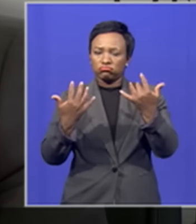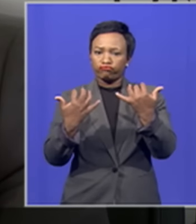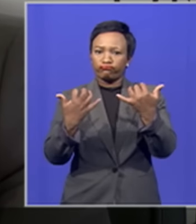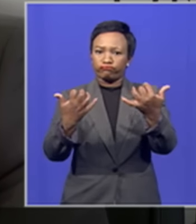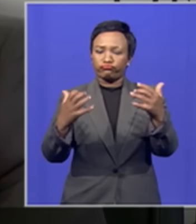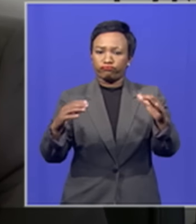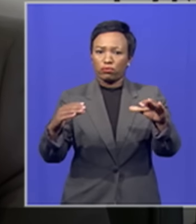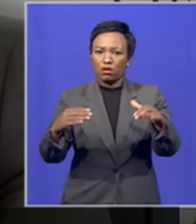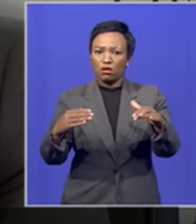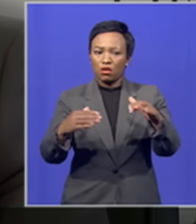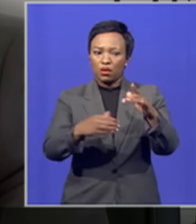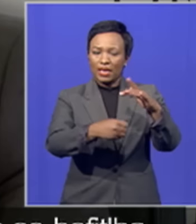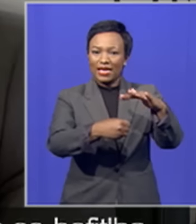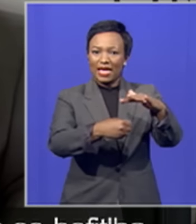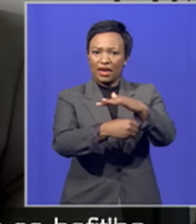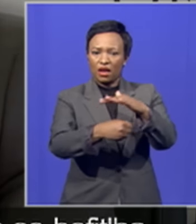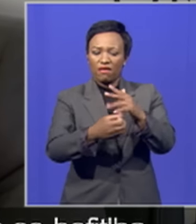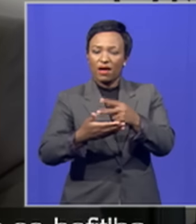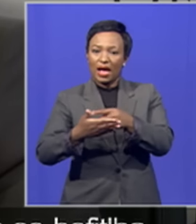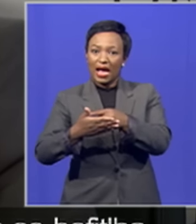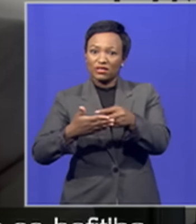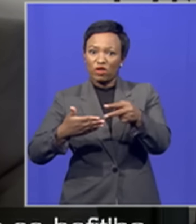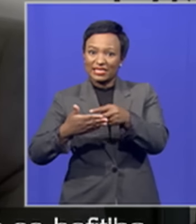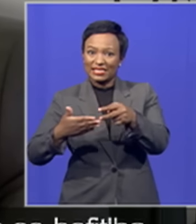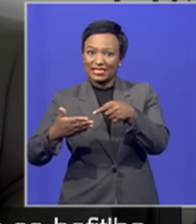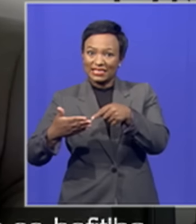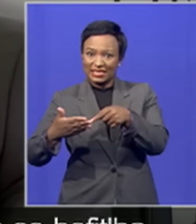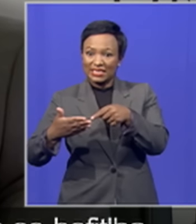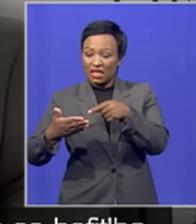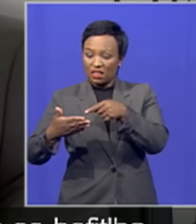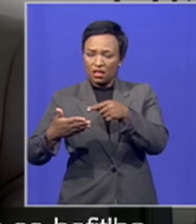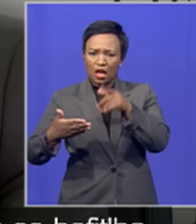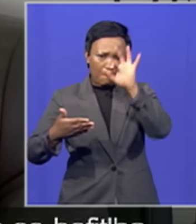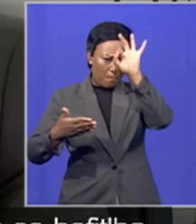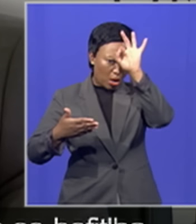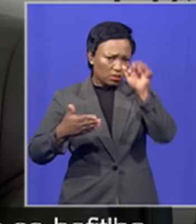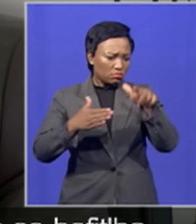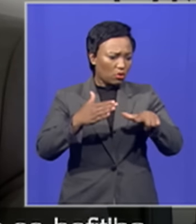address is, we do have local police station there.